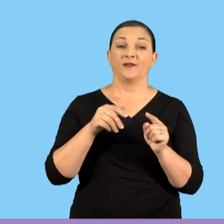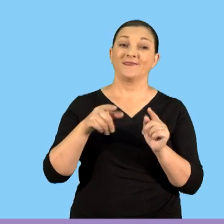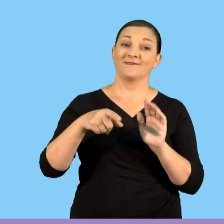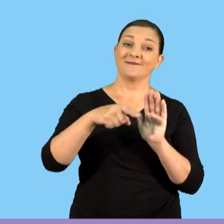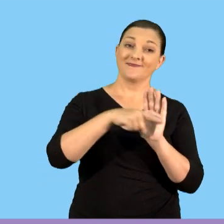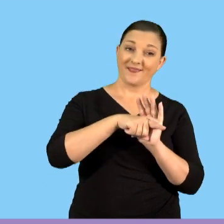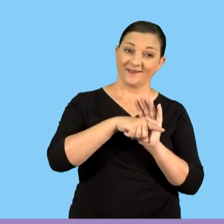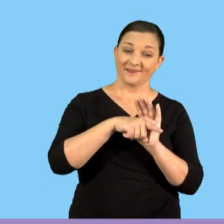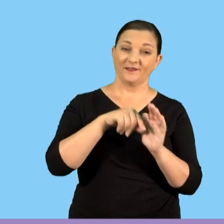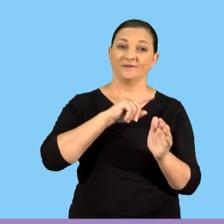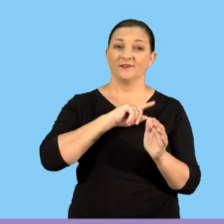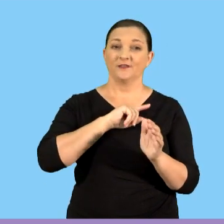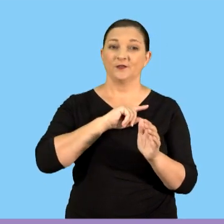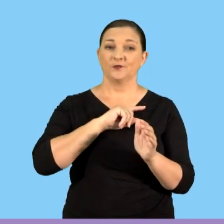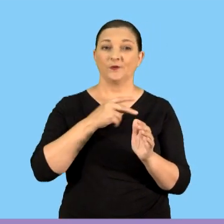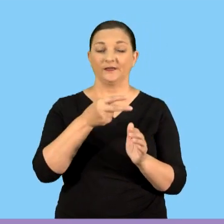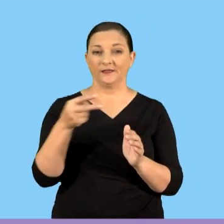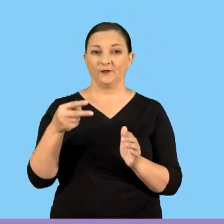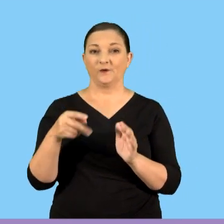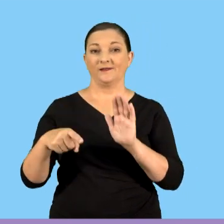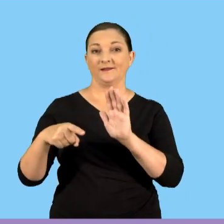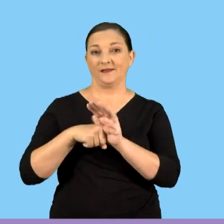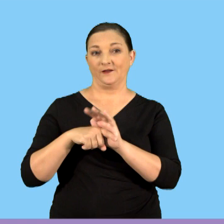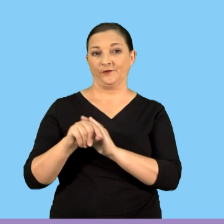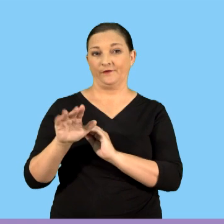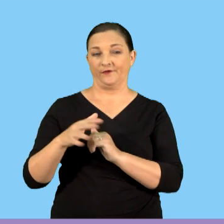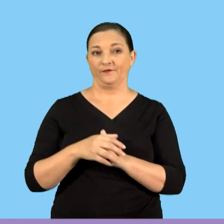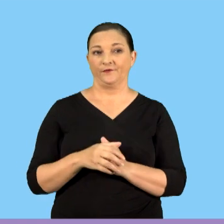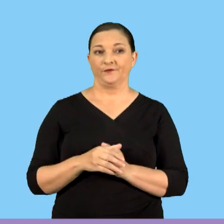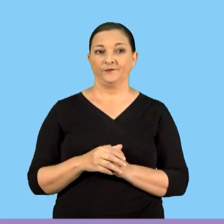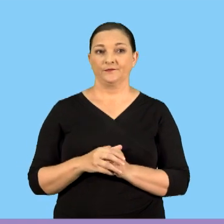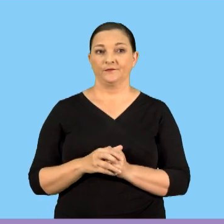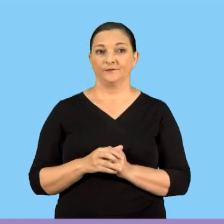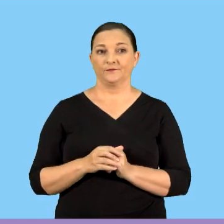our answer there is going to be a negative 5.